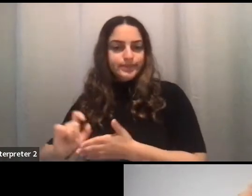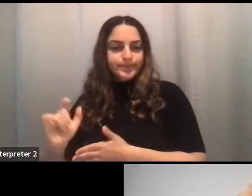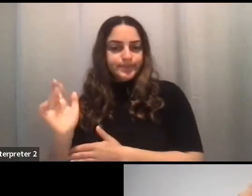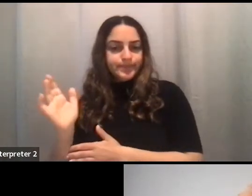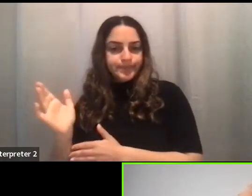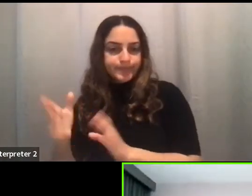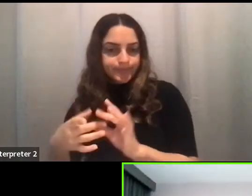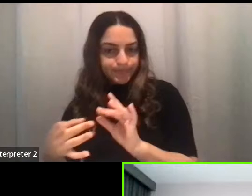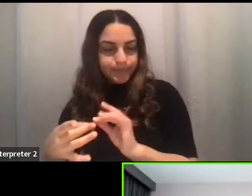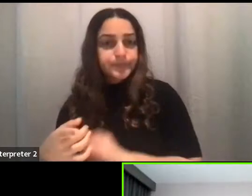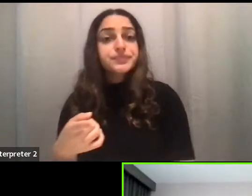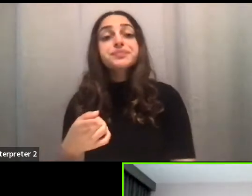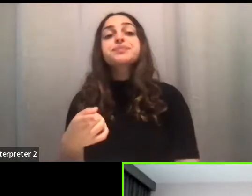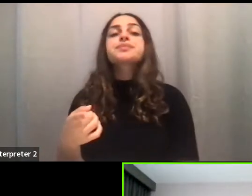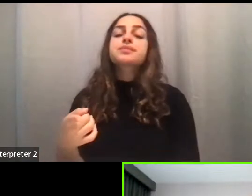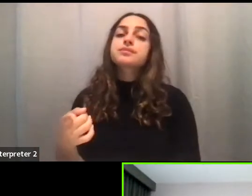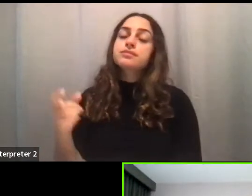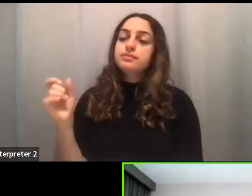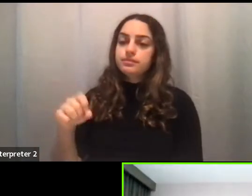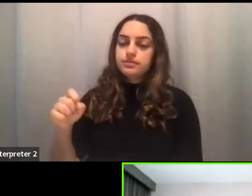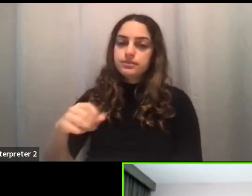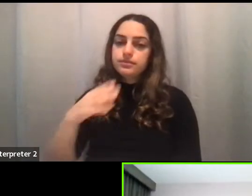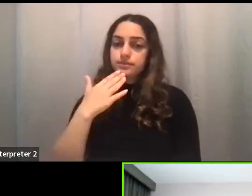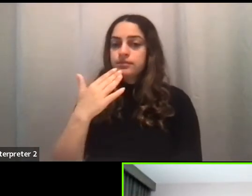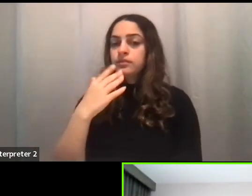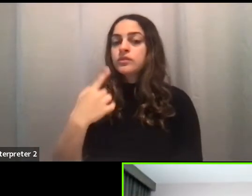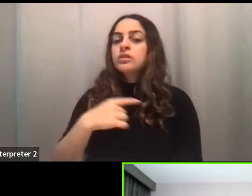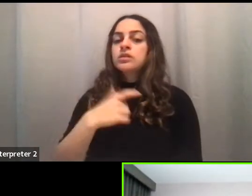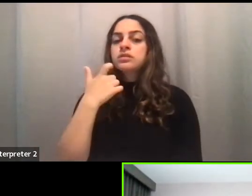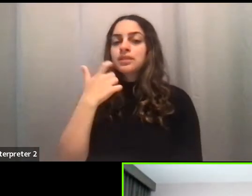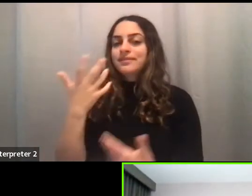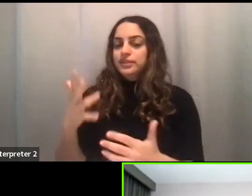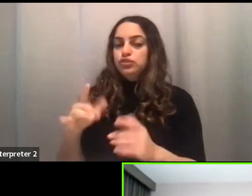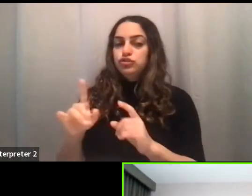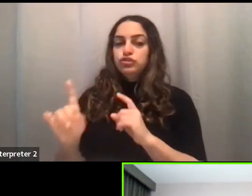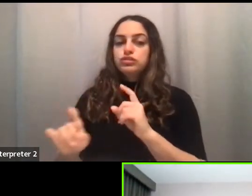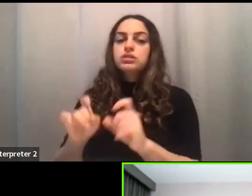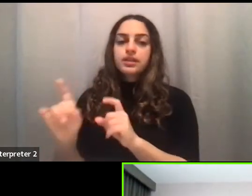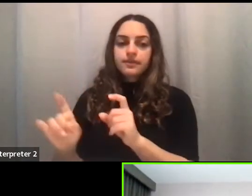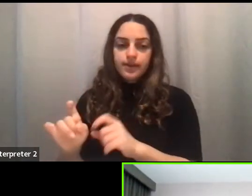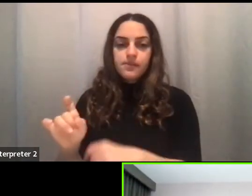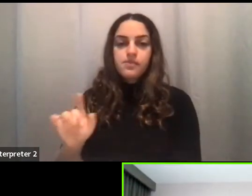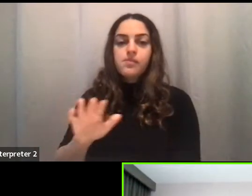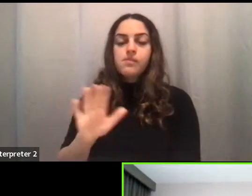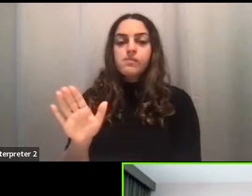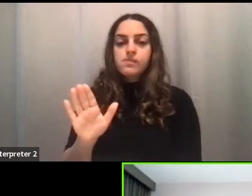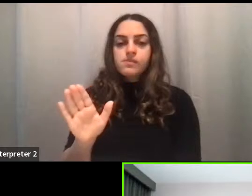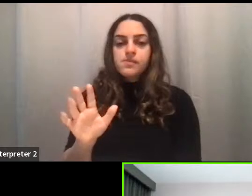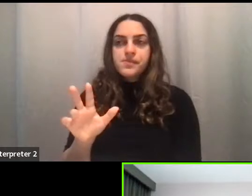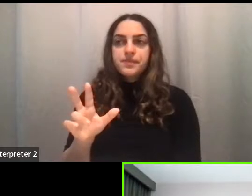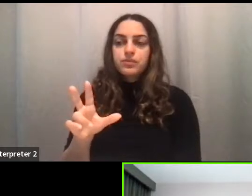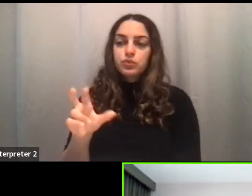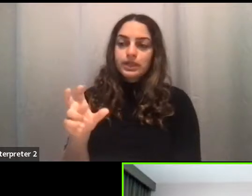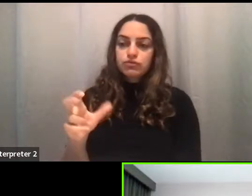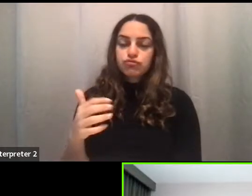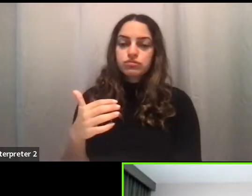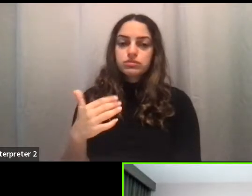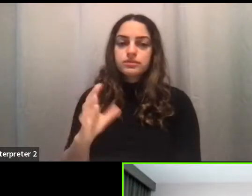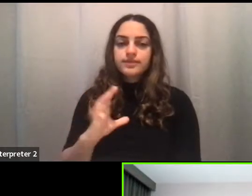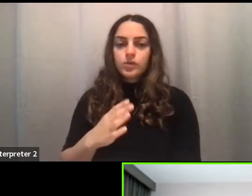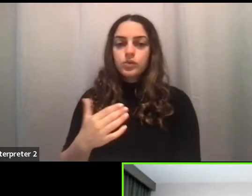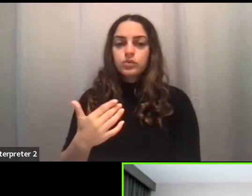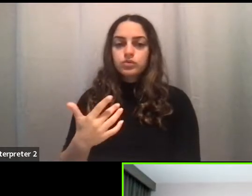yes thank you uh we just completed a survey that approximately 300 of our member companies